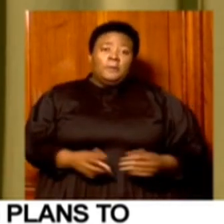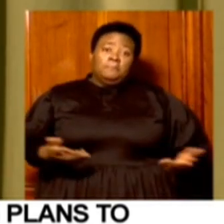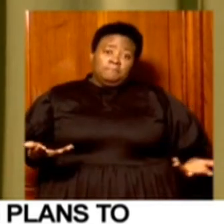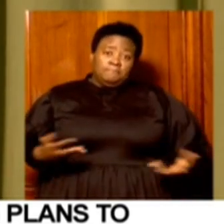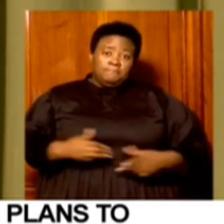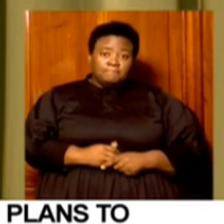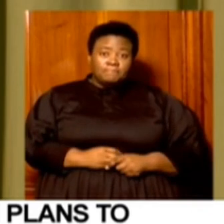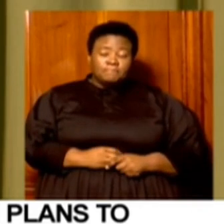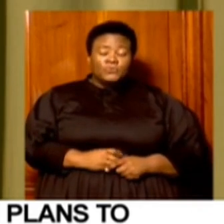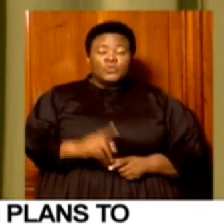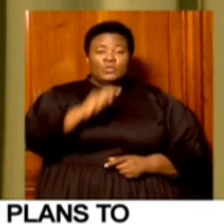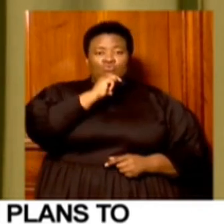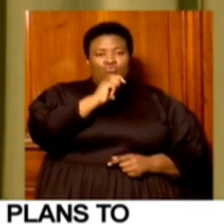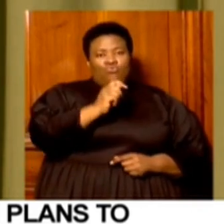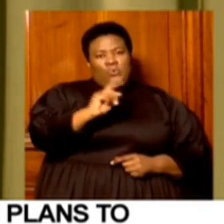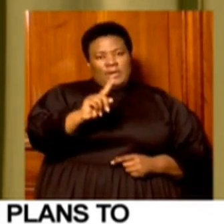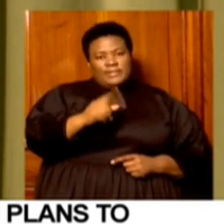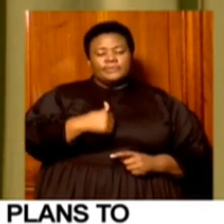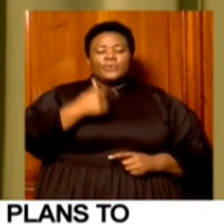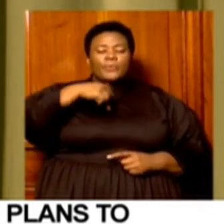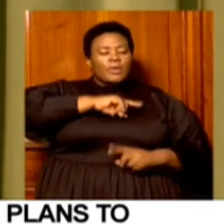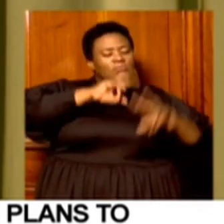that we examine